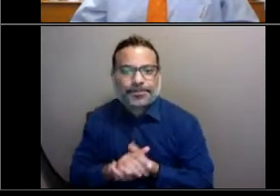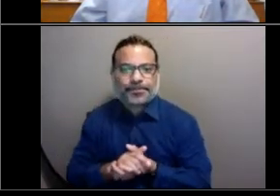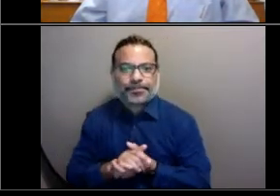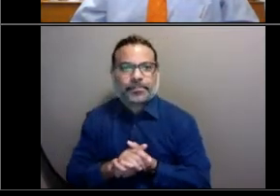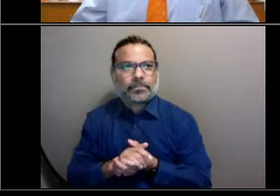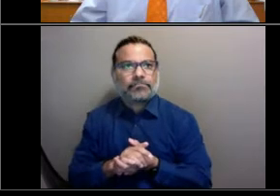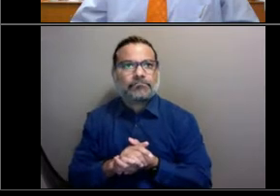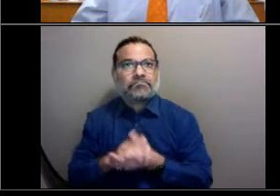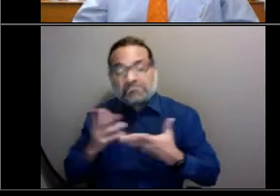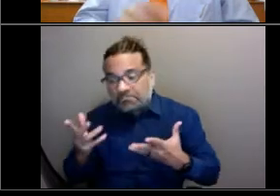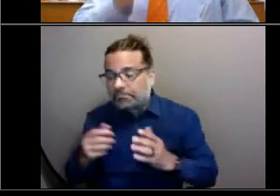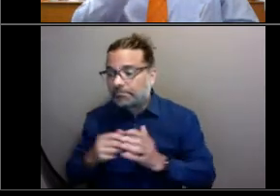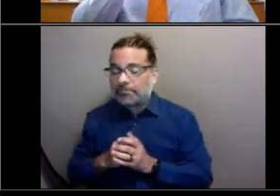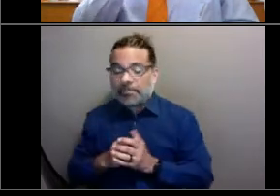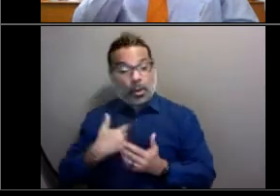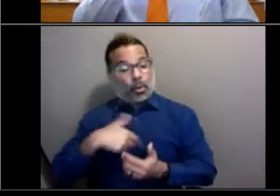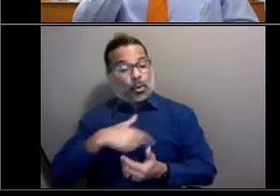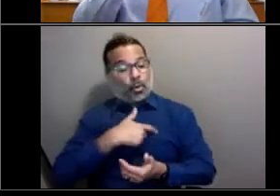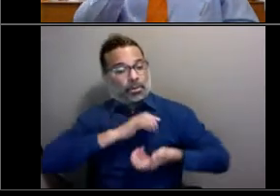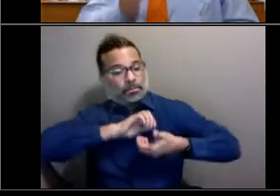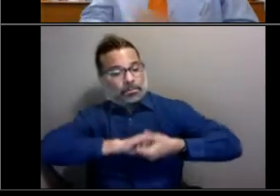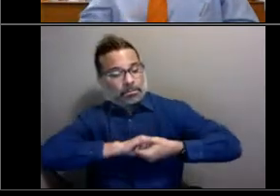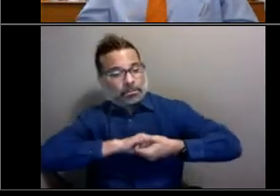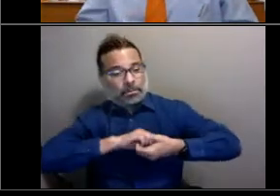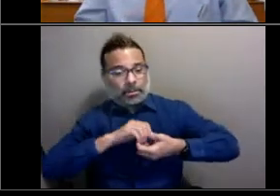work very closely with the